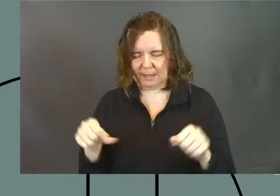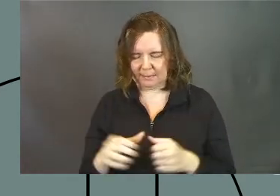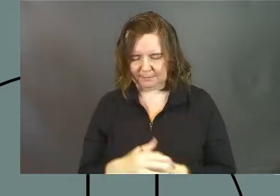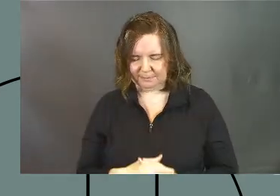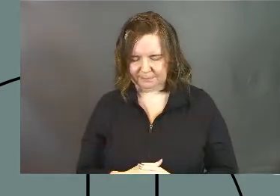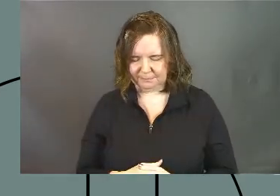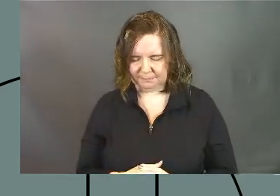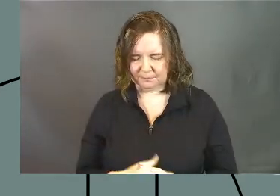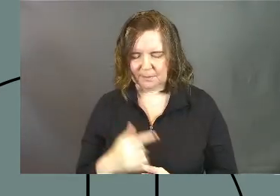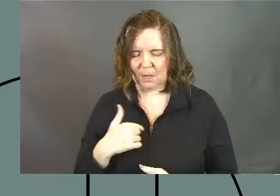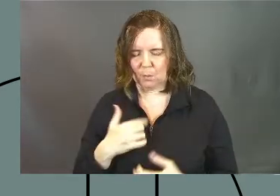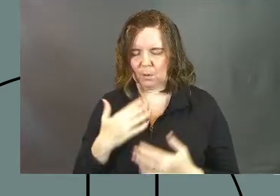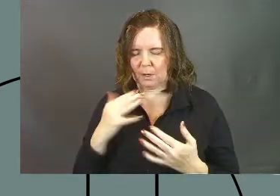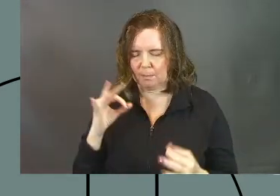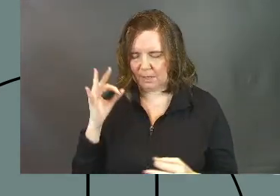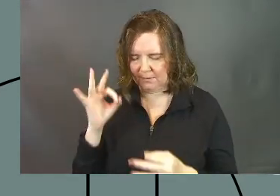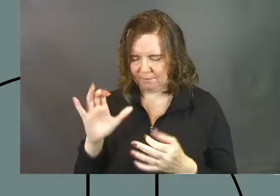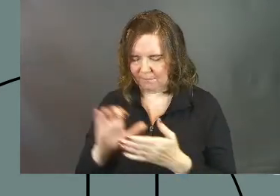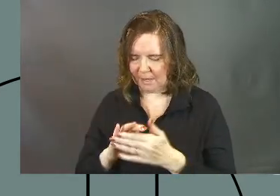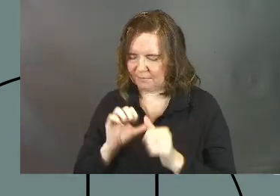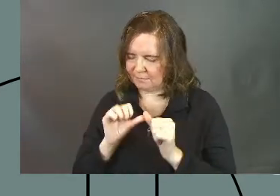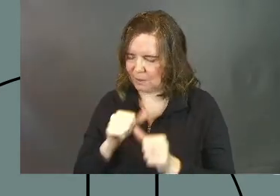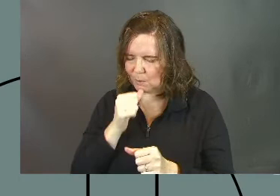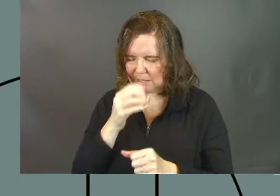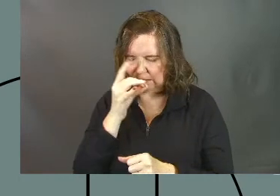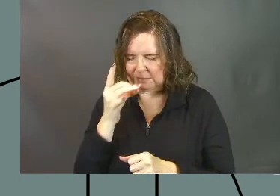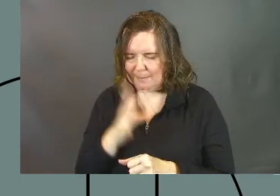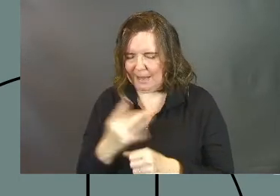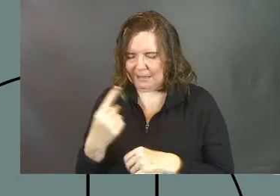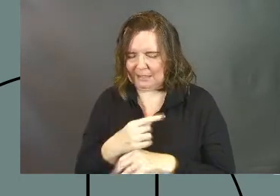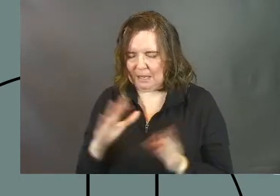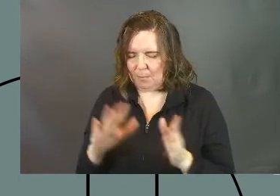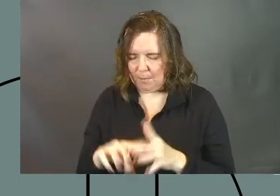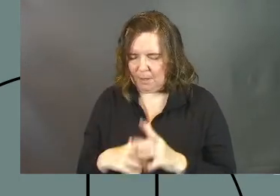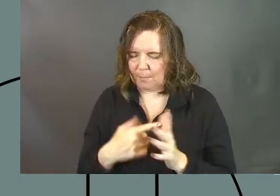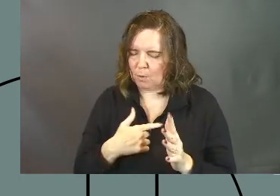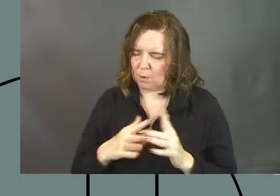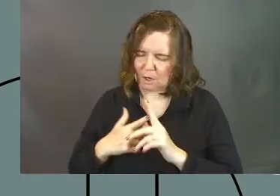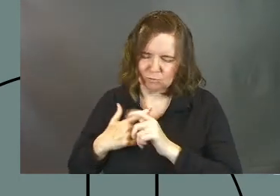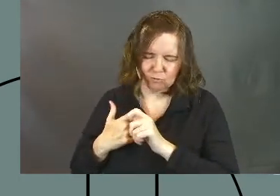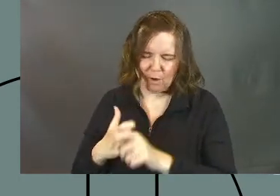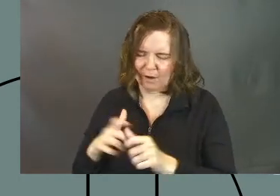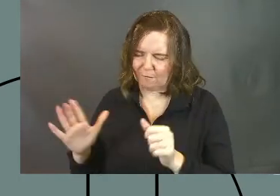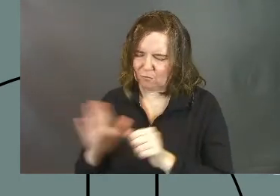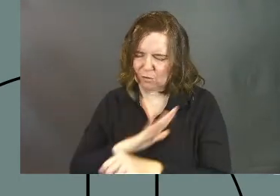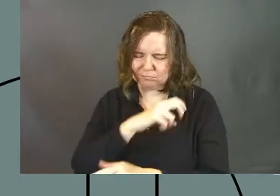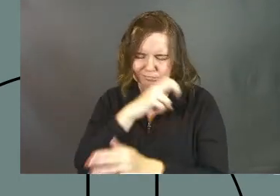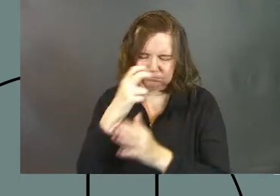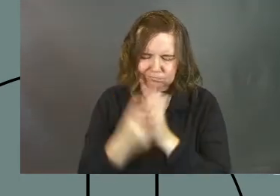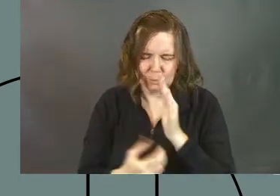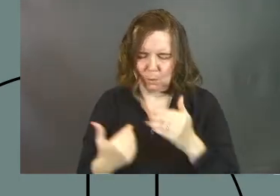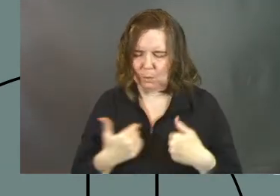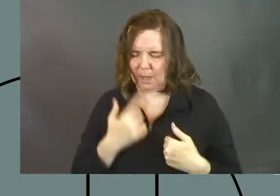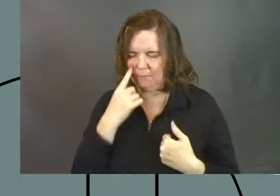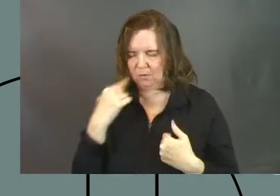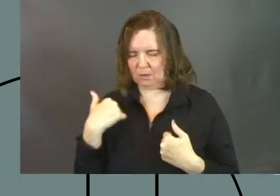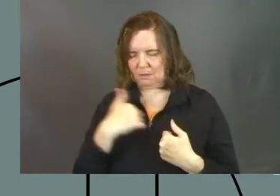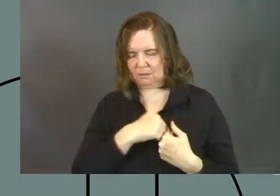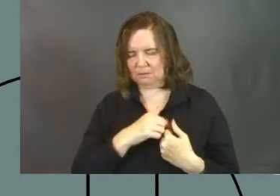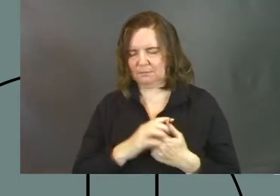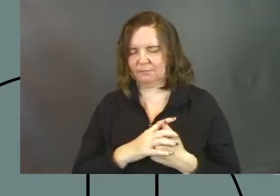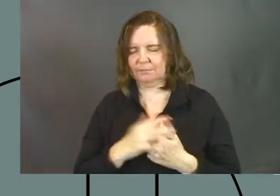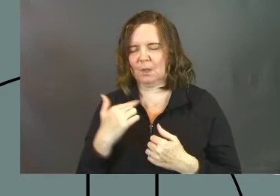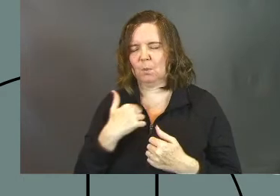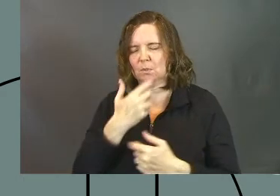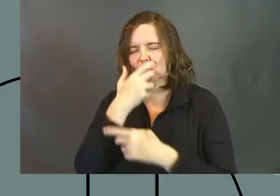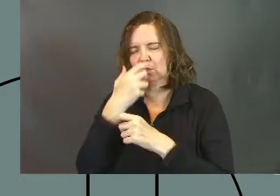can. And we're going to be faithful, and we're not going to despise the day of small beginnings, but we're going to run full force into what you have for us. And